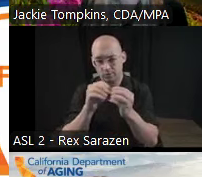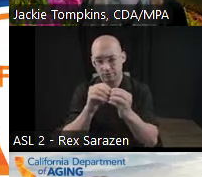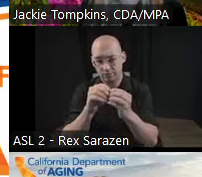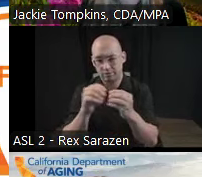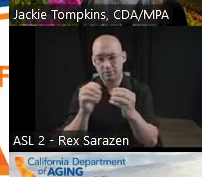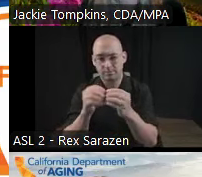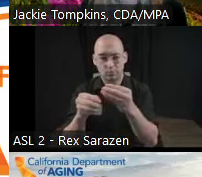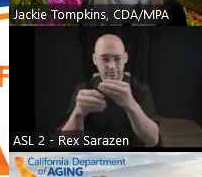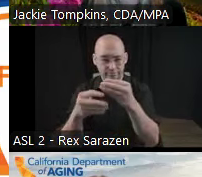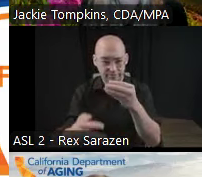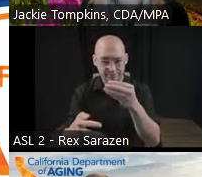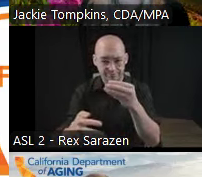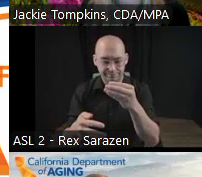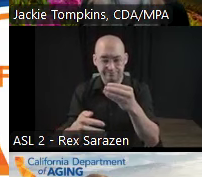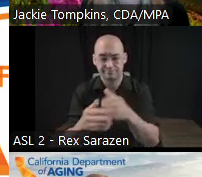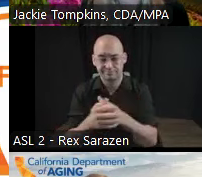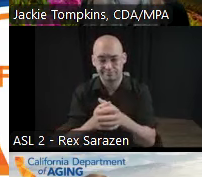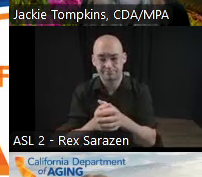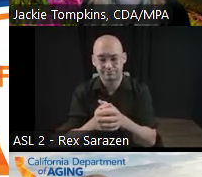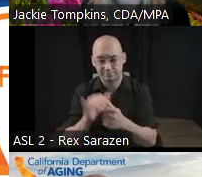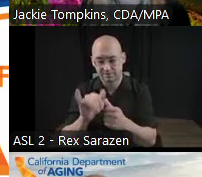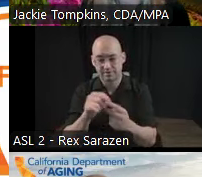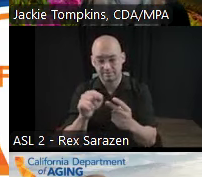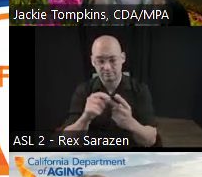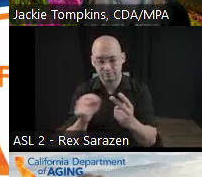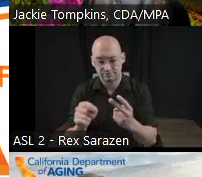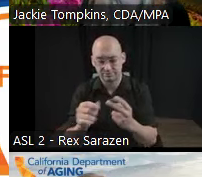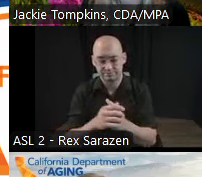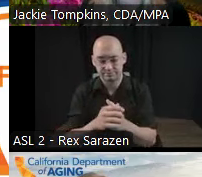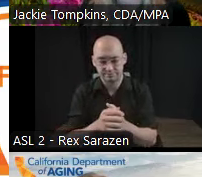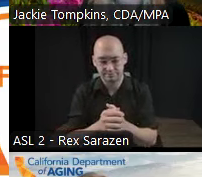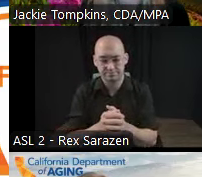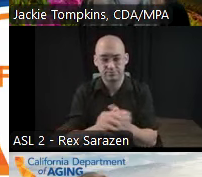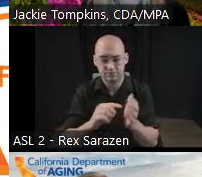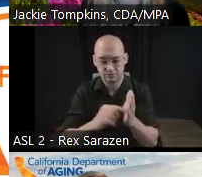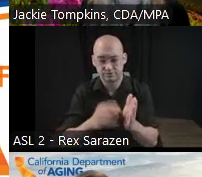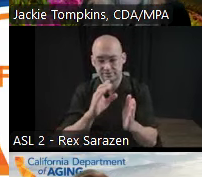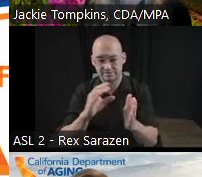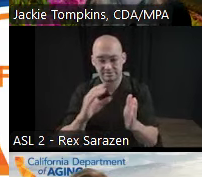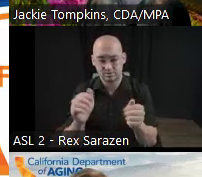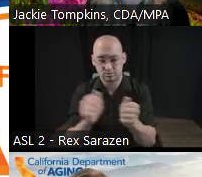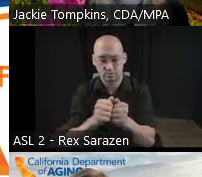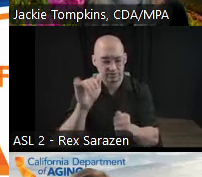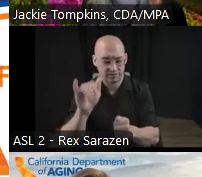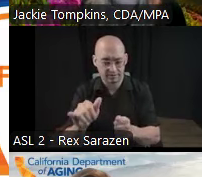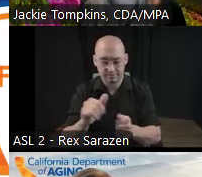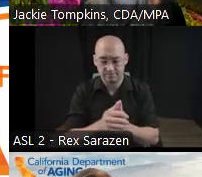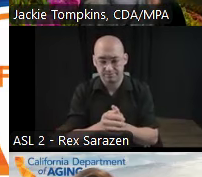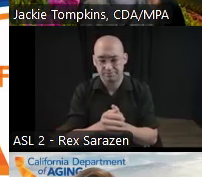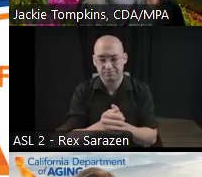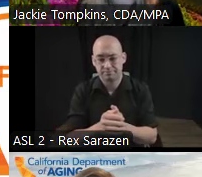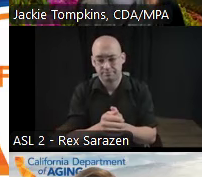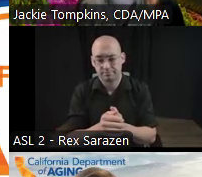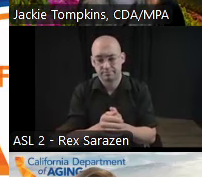option to select captions to enable the closed captioning feature within Zoom.